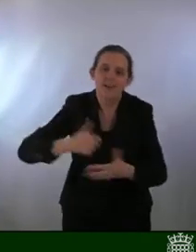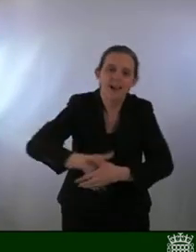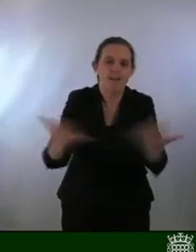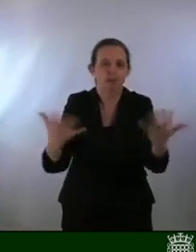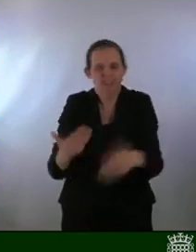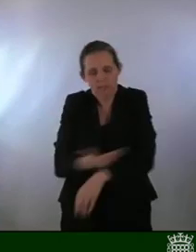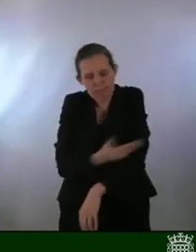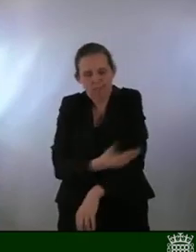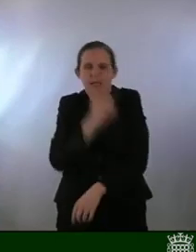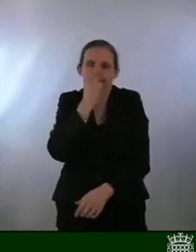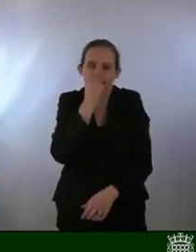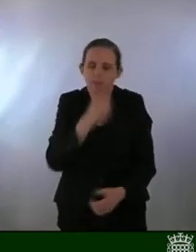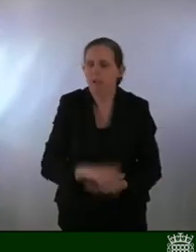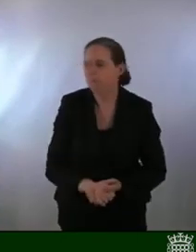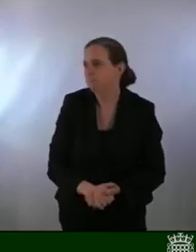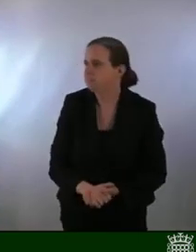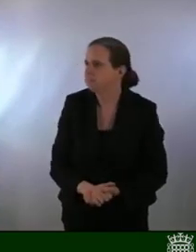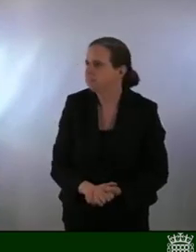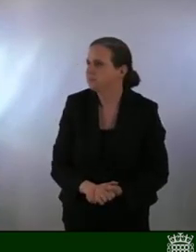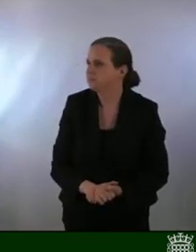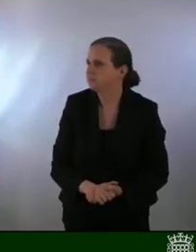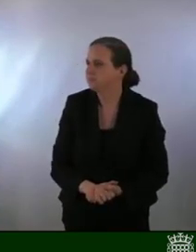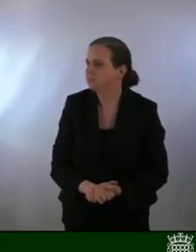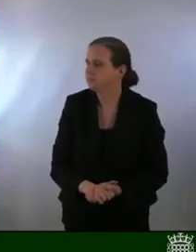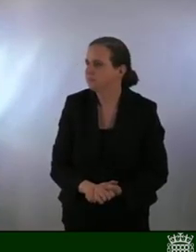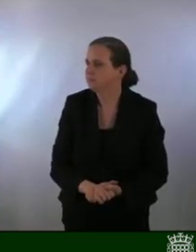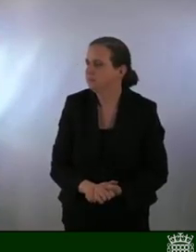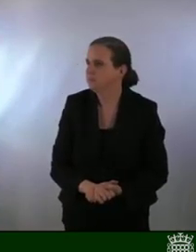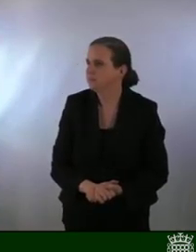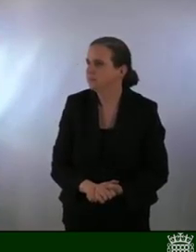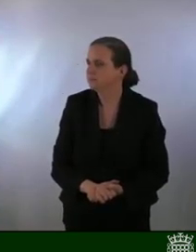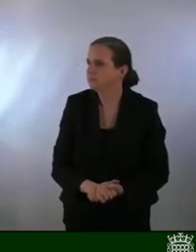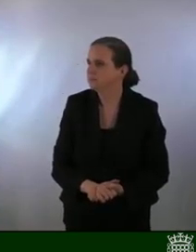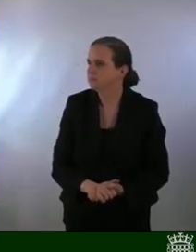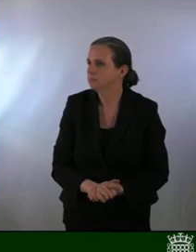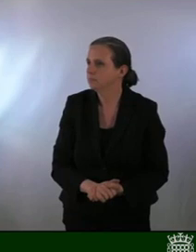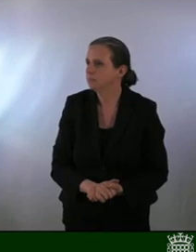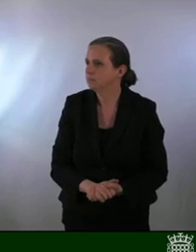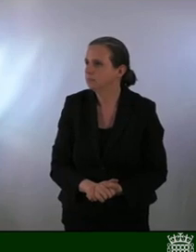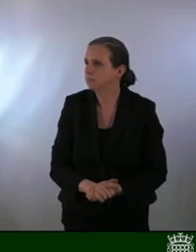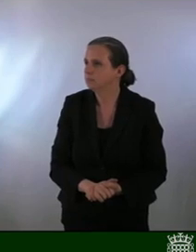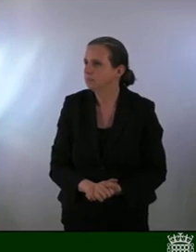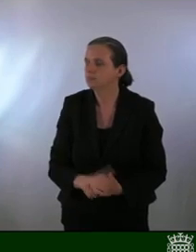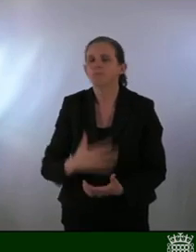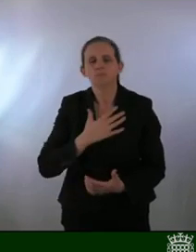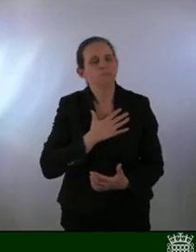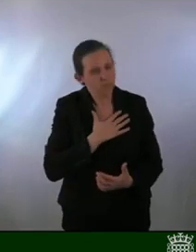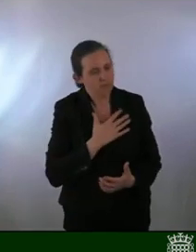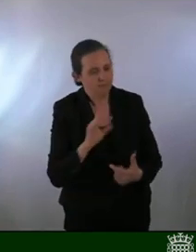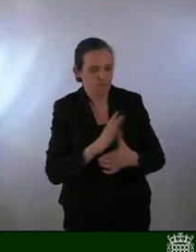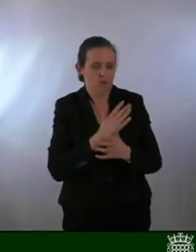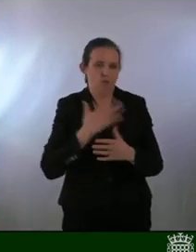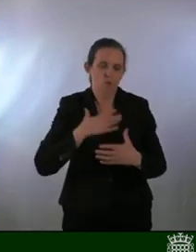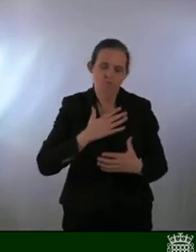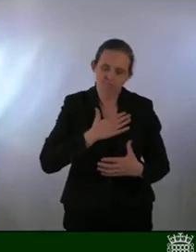Clark. Thank you very much, Mr. Speaker. I join with the Secretary of State and his shadow in extending sympathies to those that have died of the